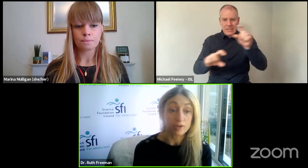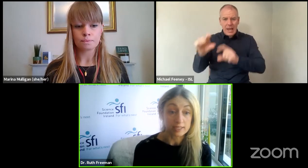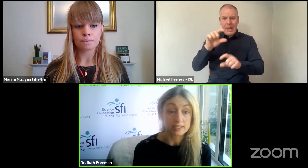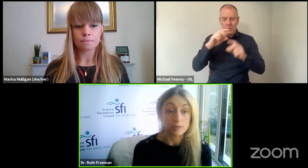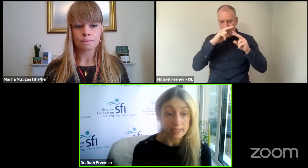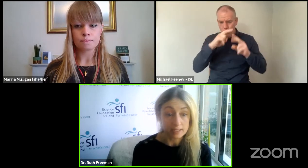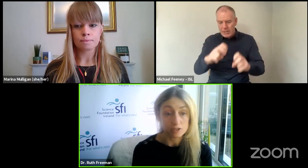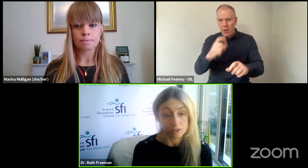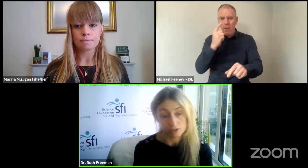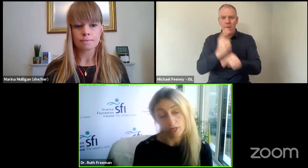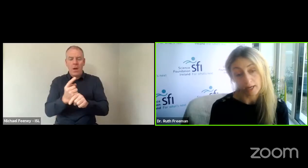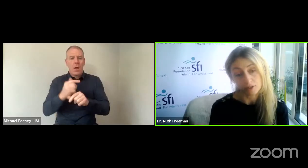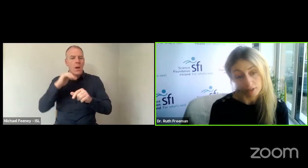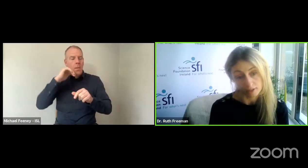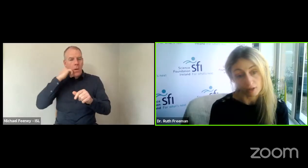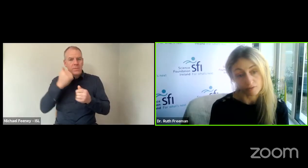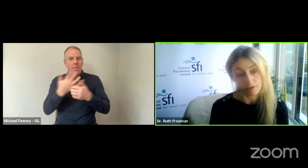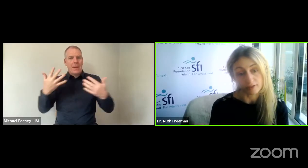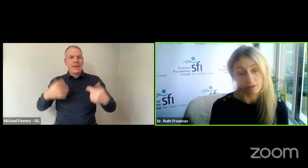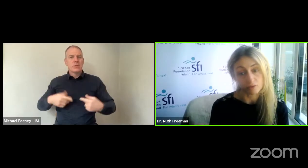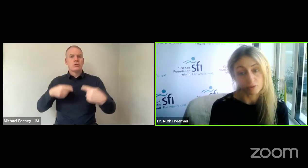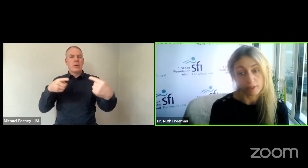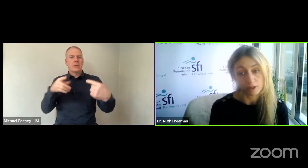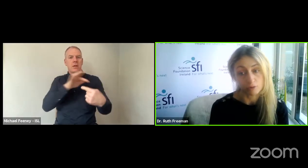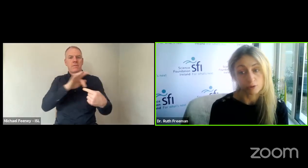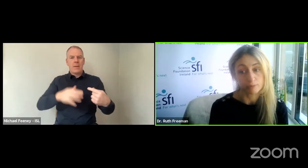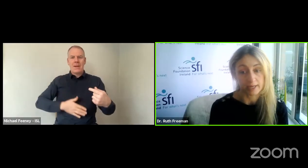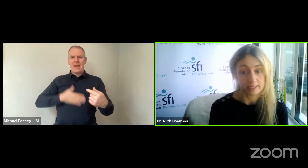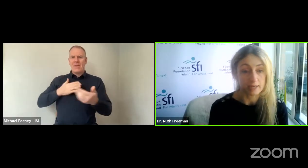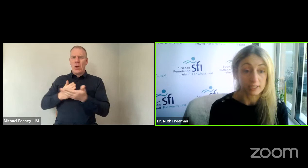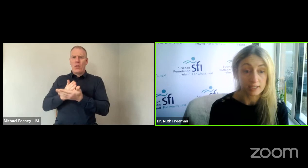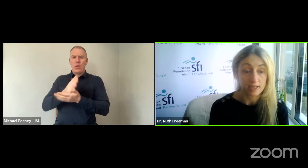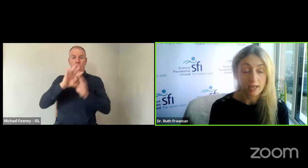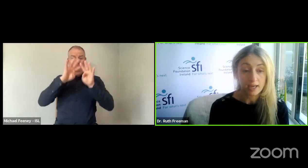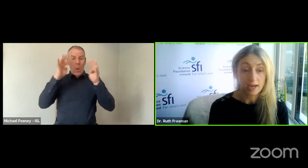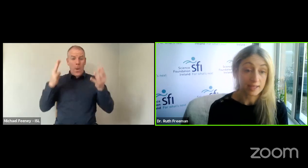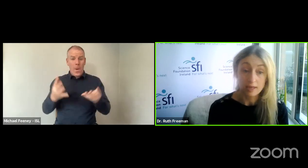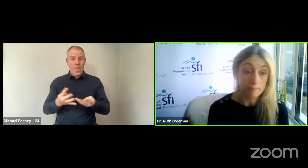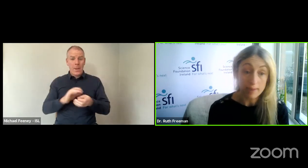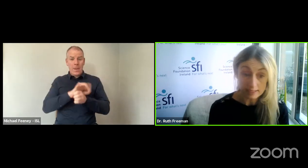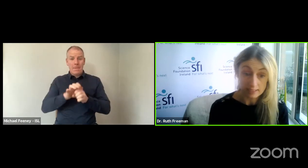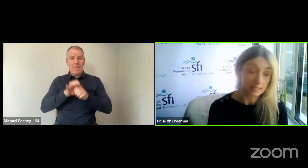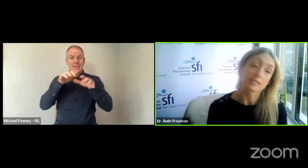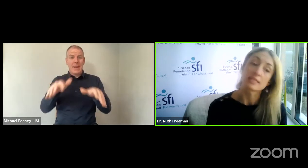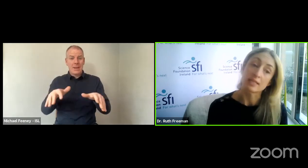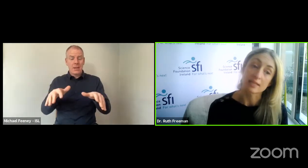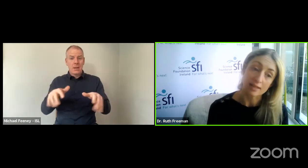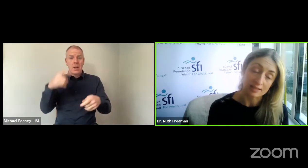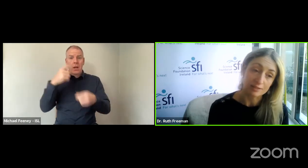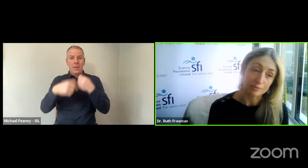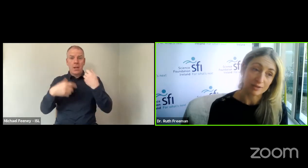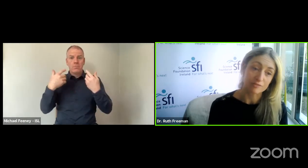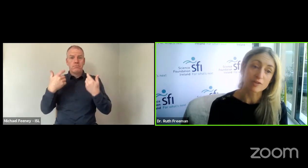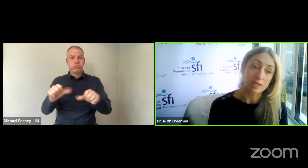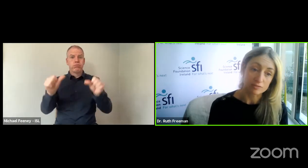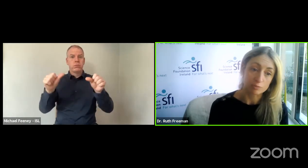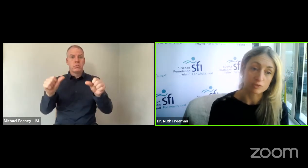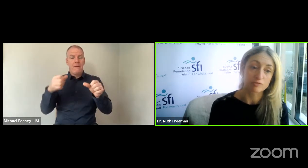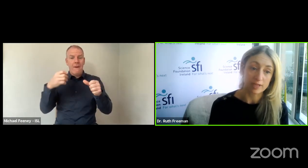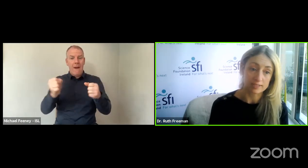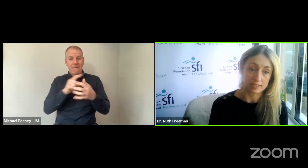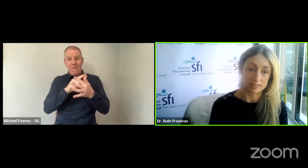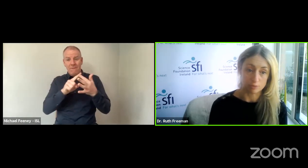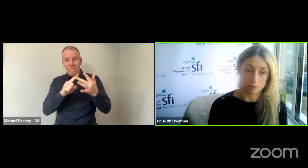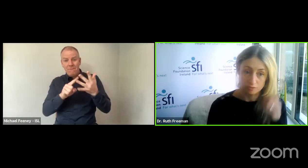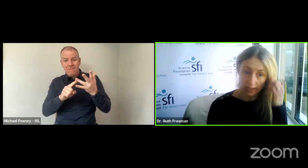we face the immense challenges of living through a global pandemic. then amazingly seeing I think we now have five